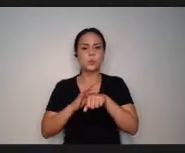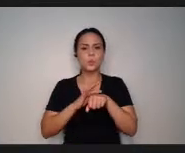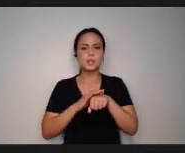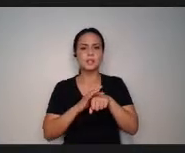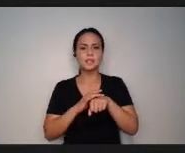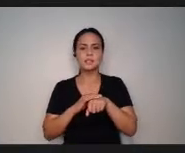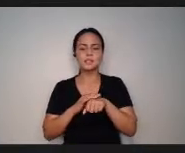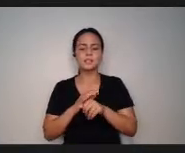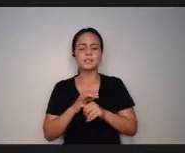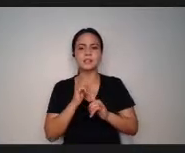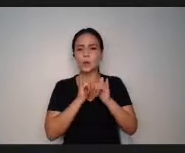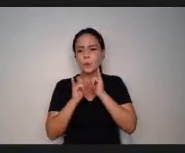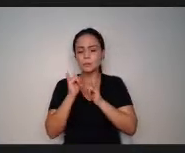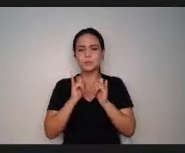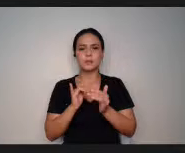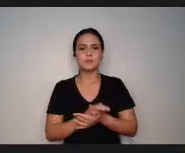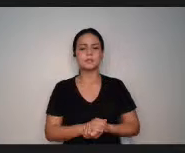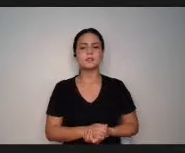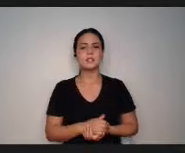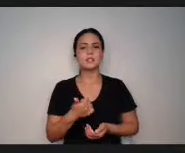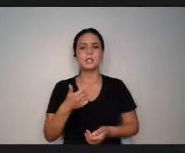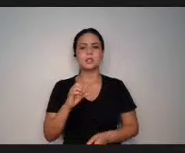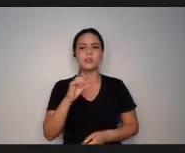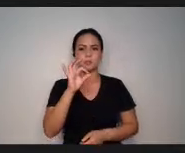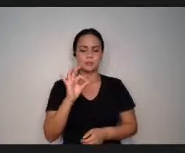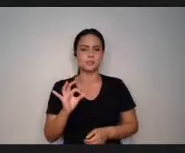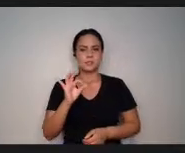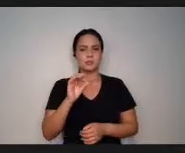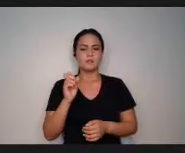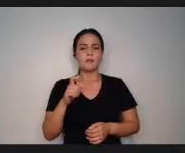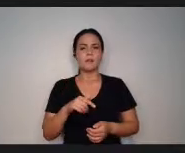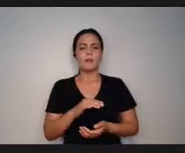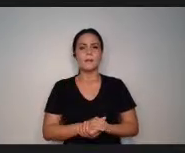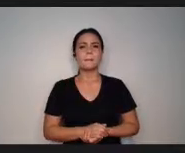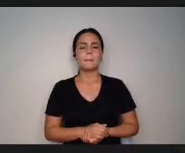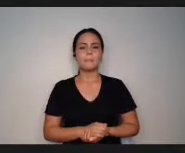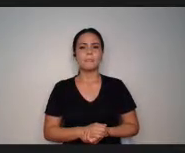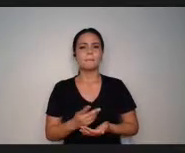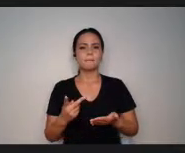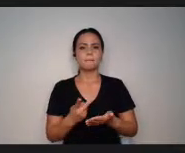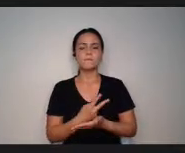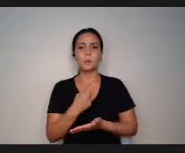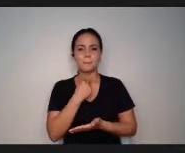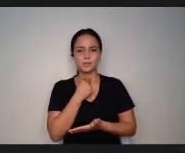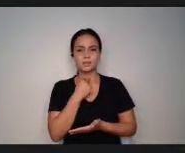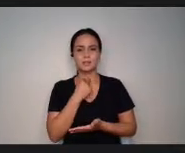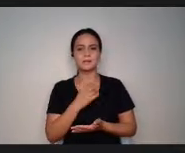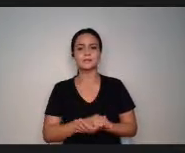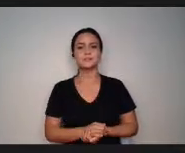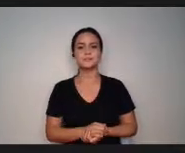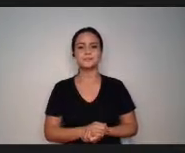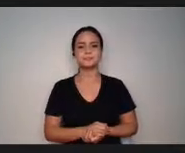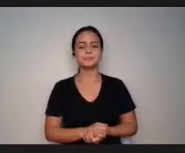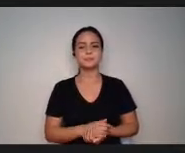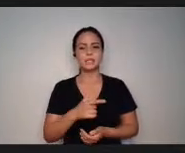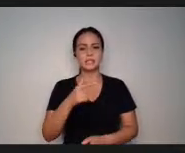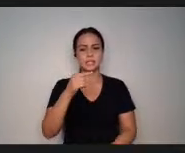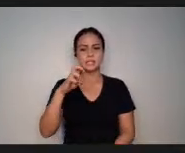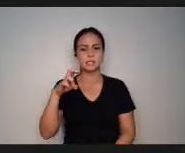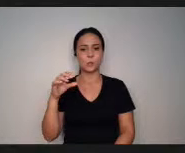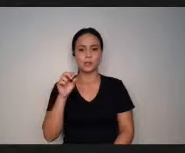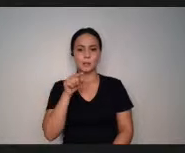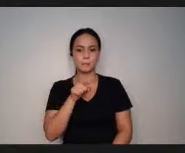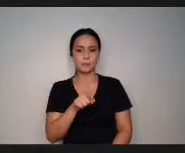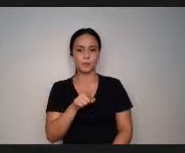are from occupational injuries, and over 750,000 deaths, the largest work-related disease burden,